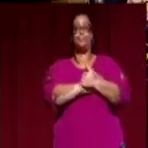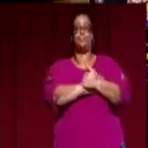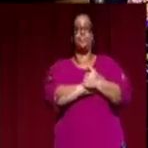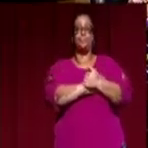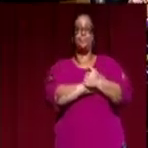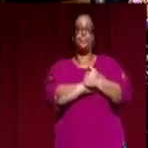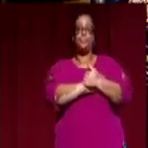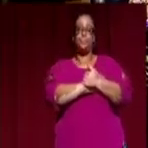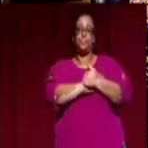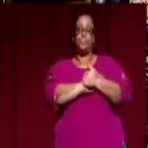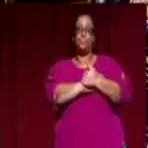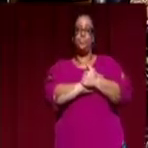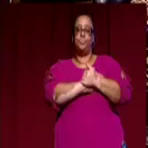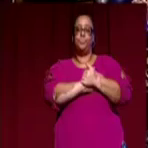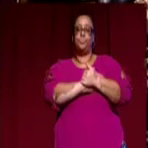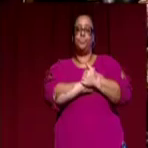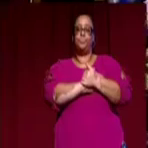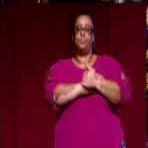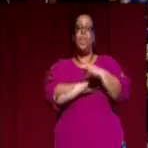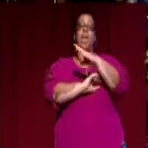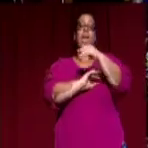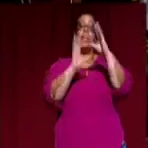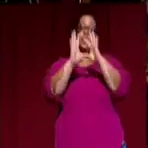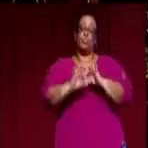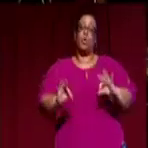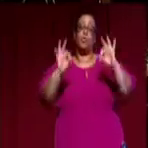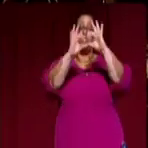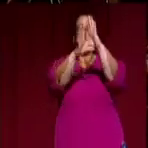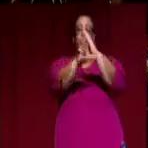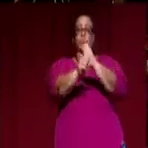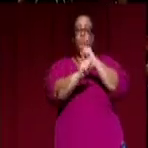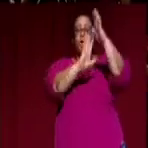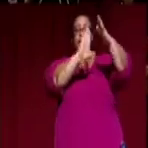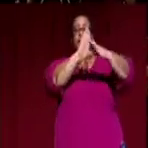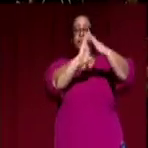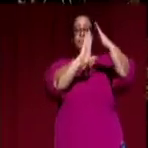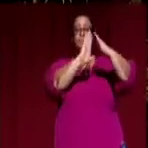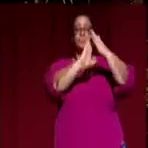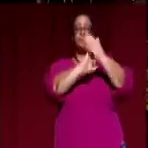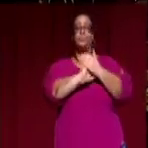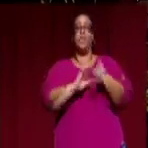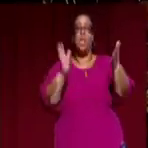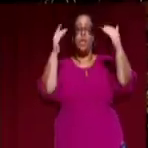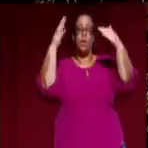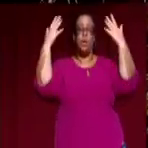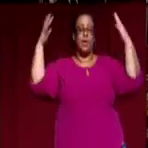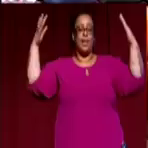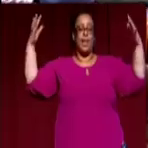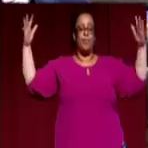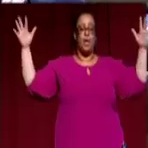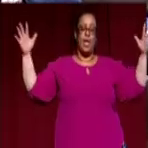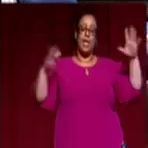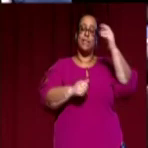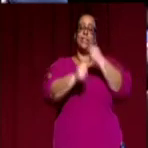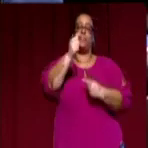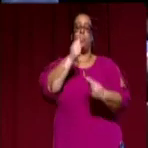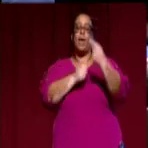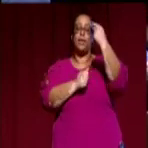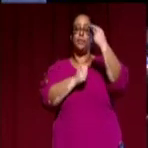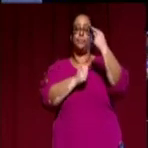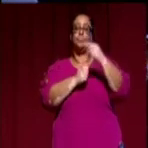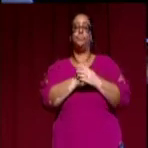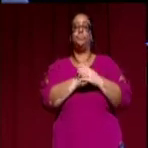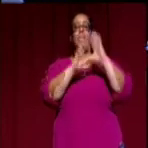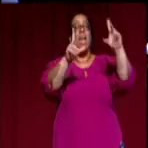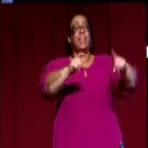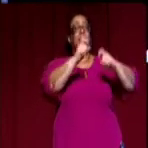the heaven. Hey. And he's worthy to be praised. And he's worthy to be praised. Come on and clap them hands, everybody. You